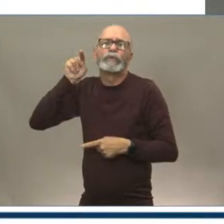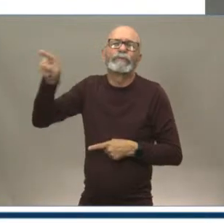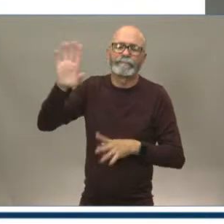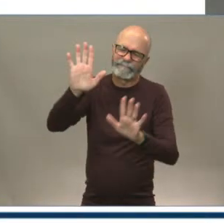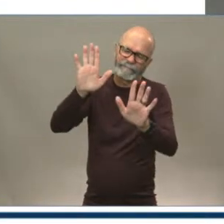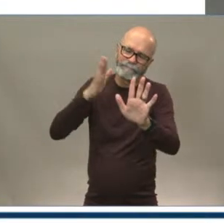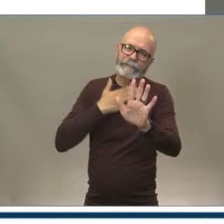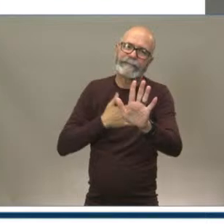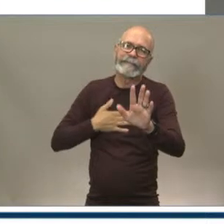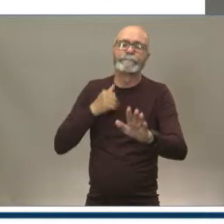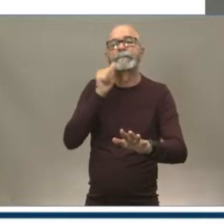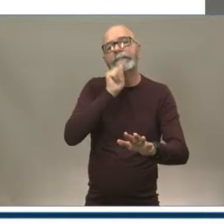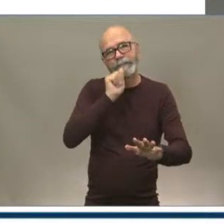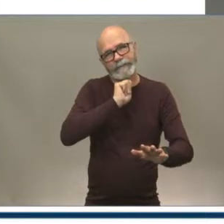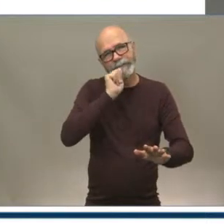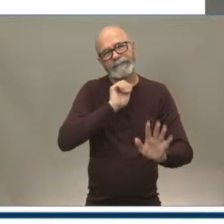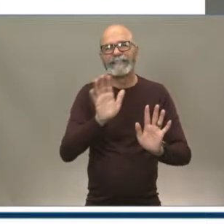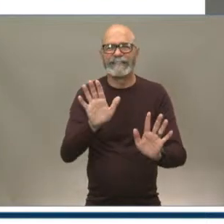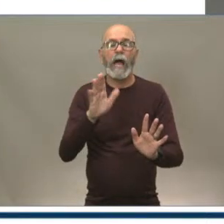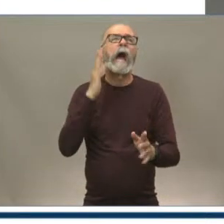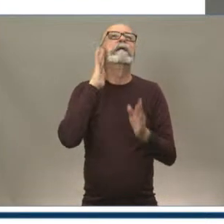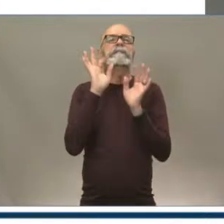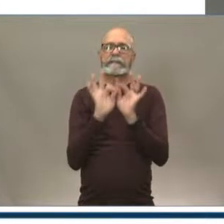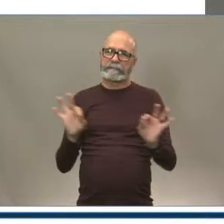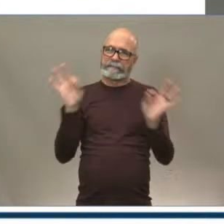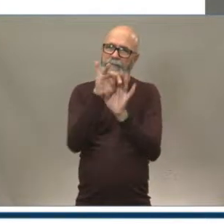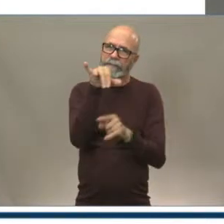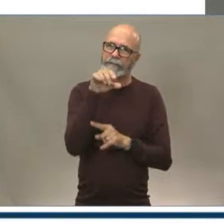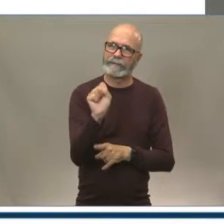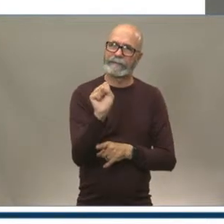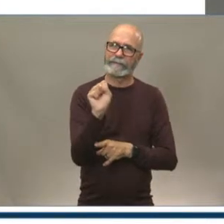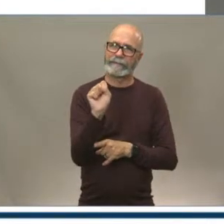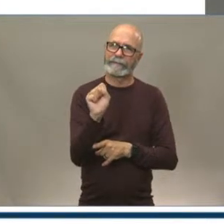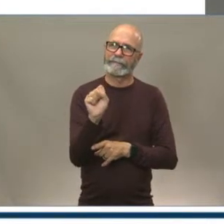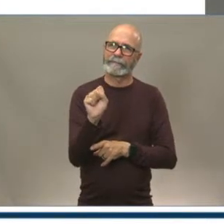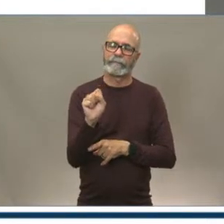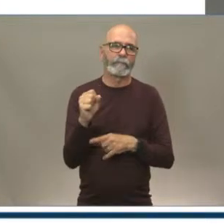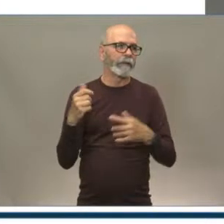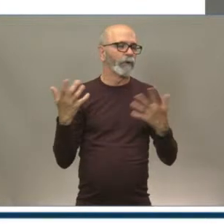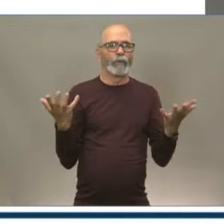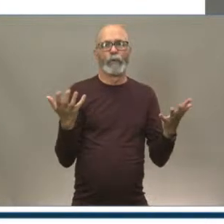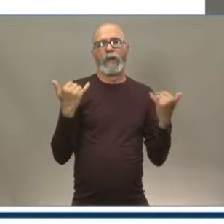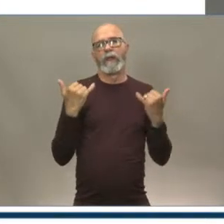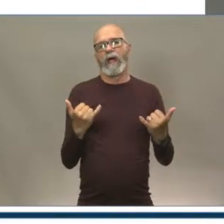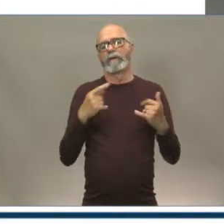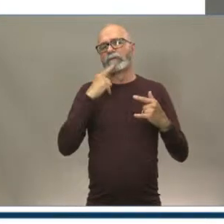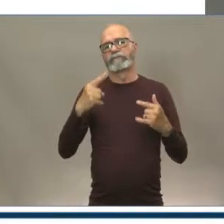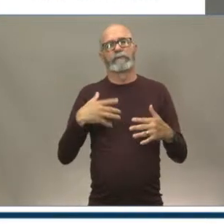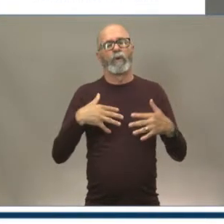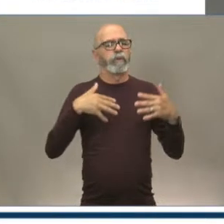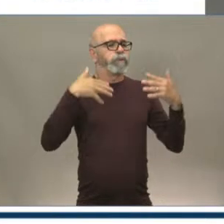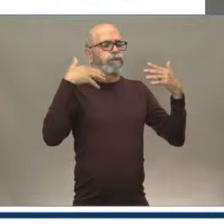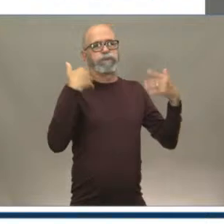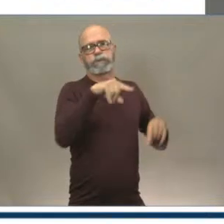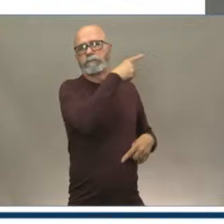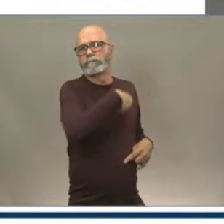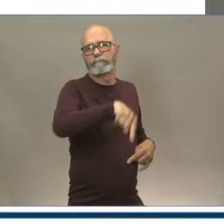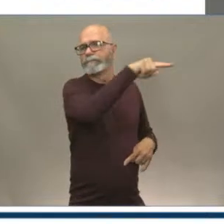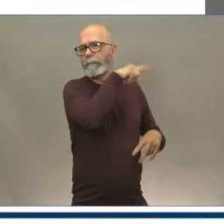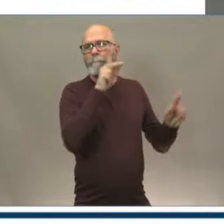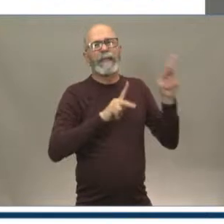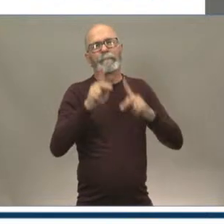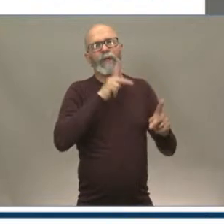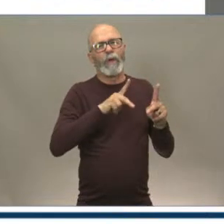situation. It's critically important that the capacity we have for our primary assessment centers is